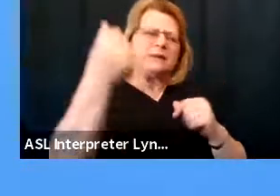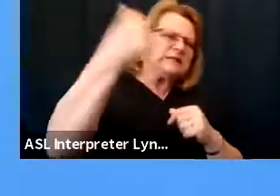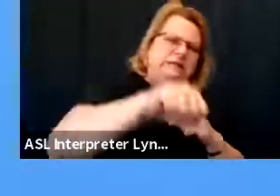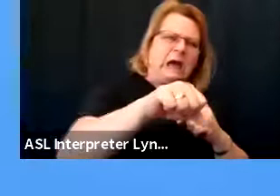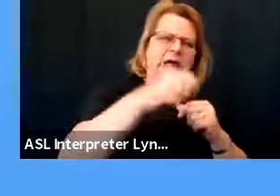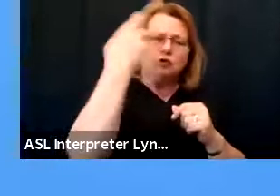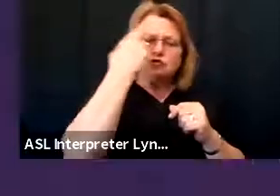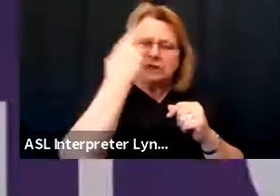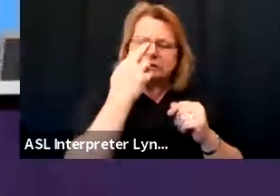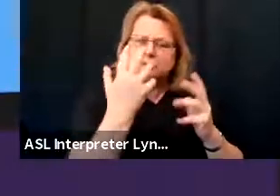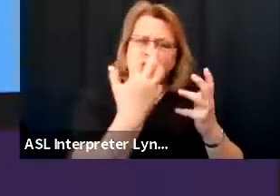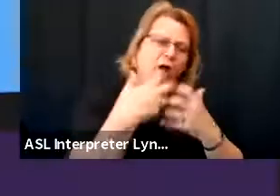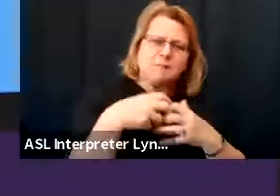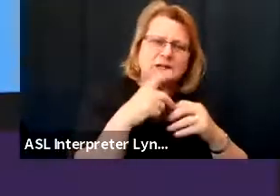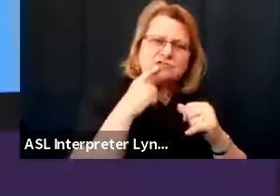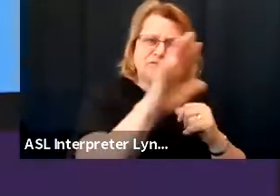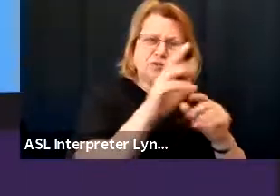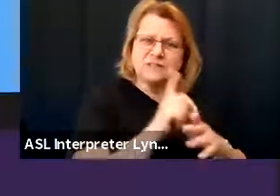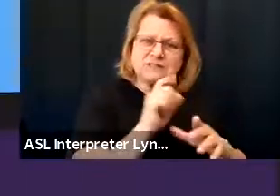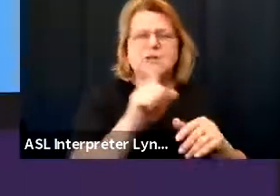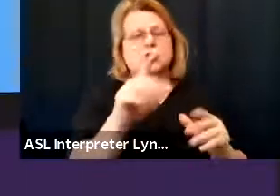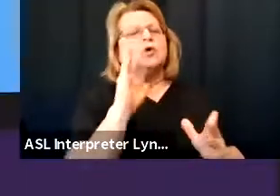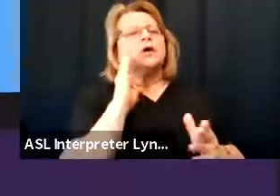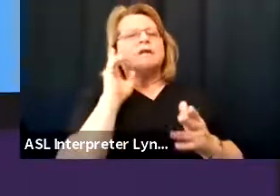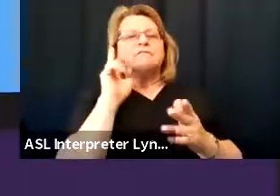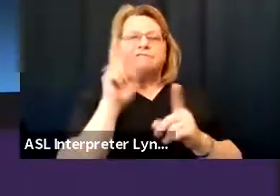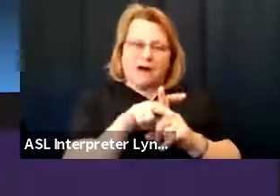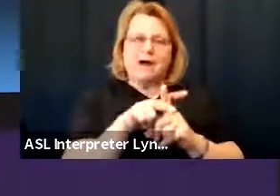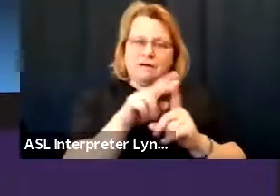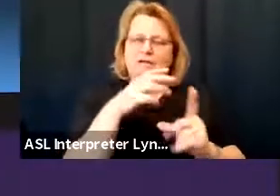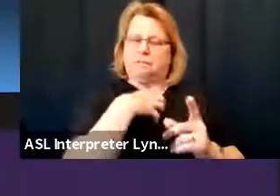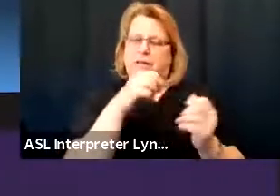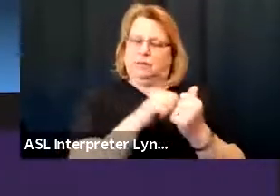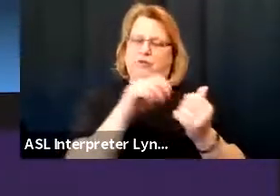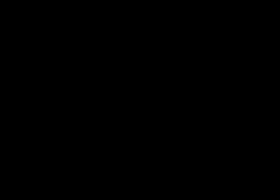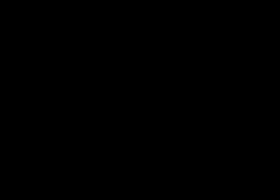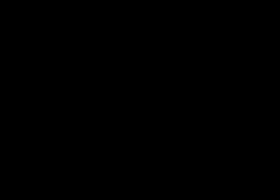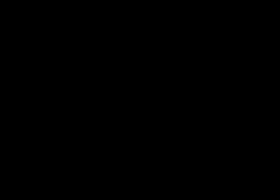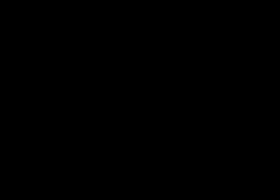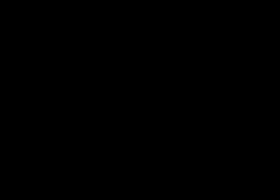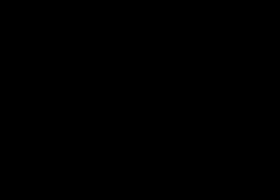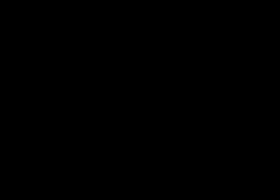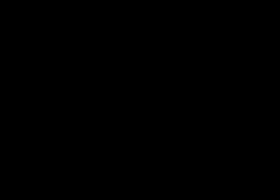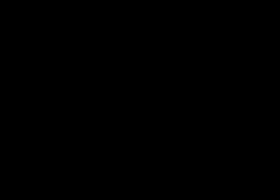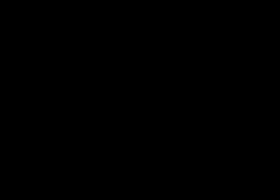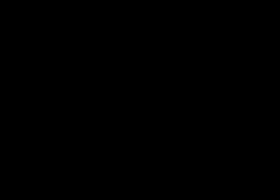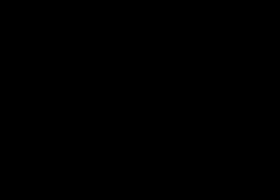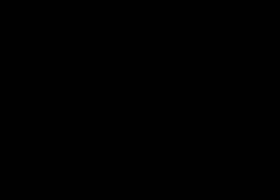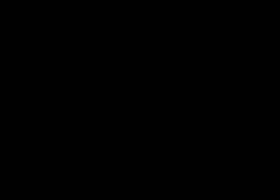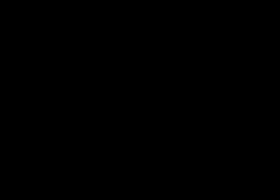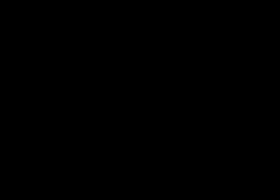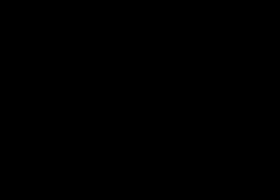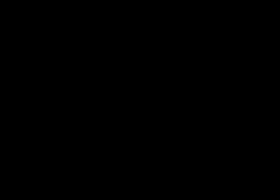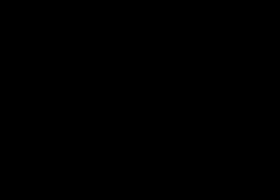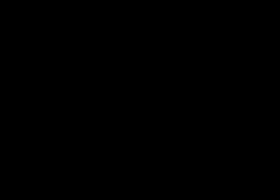accommodation for your disability, you can file a complaint with the New York State Division of Human Rights. Thank you so